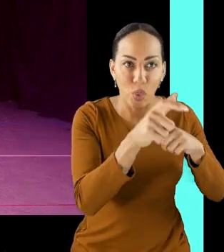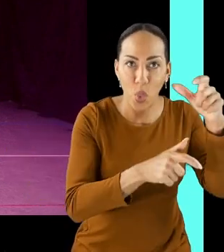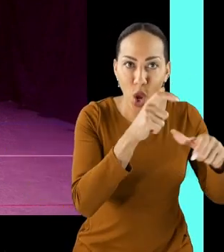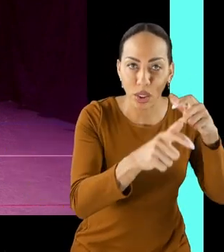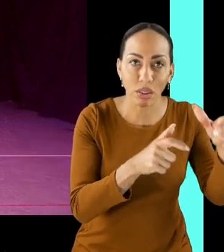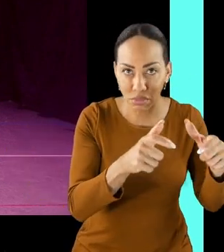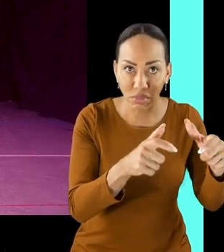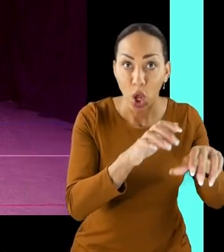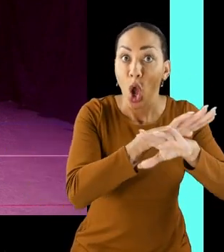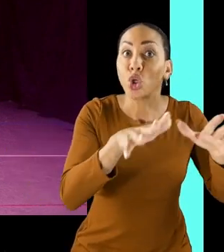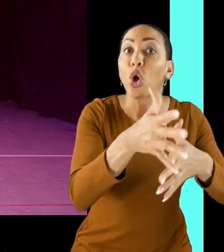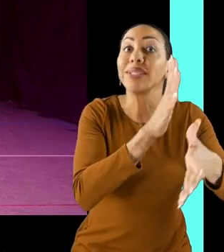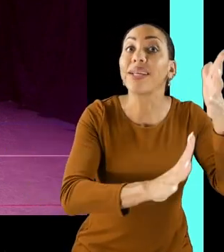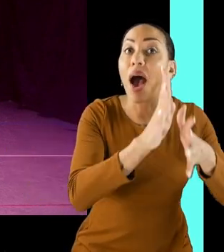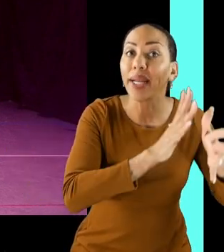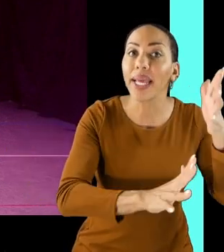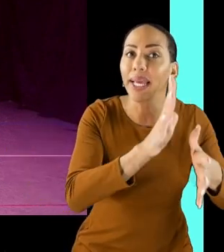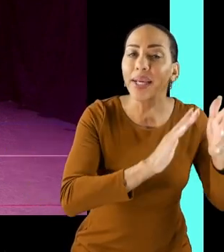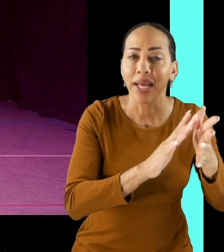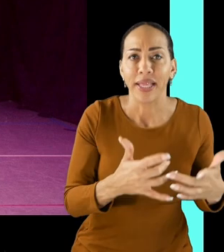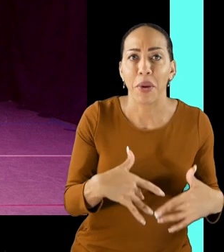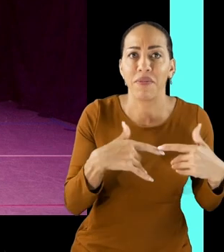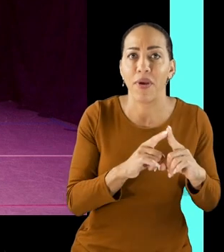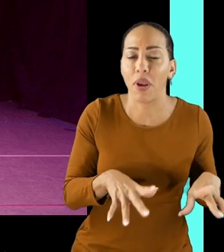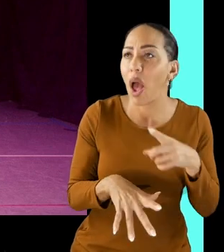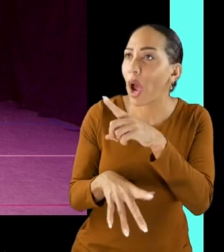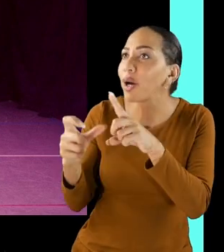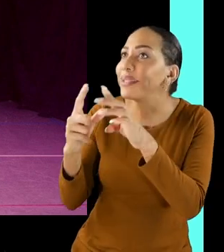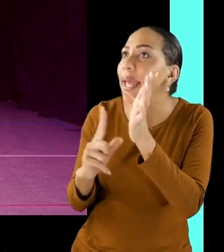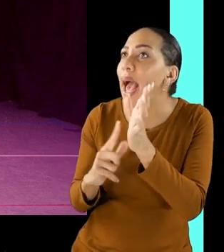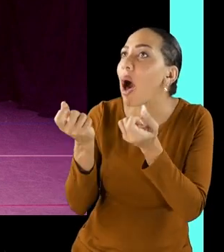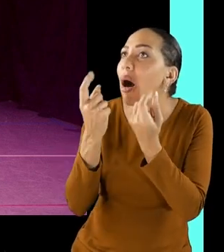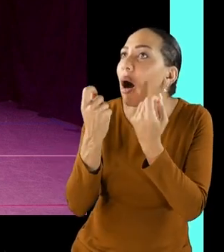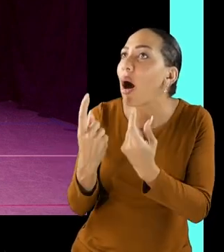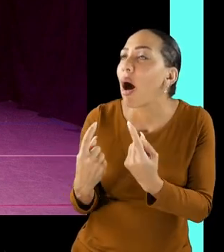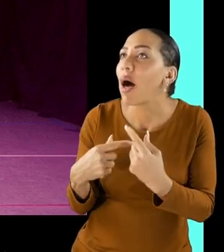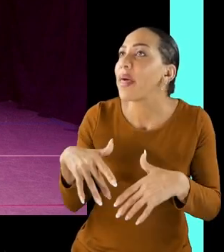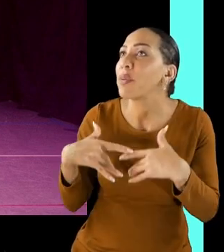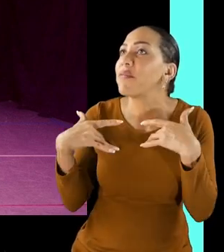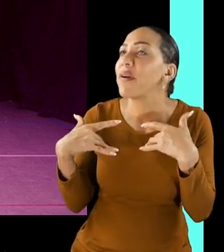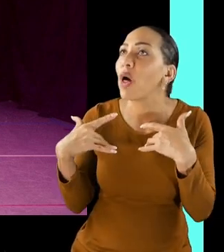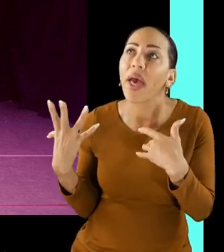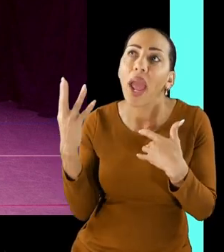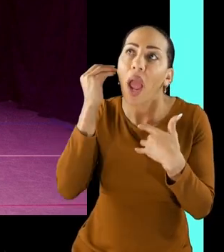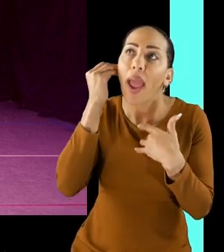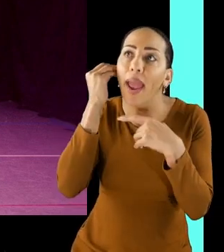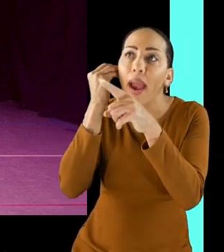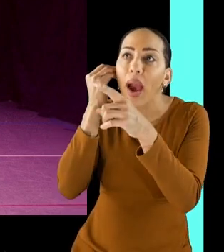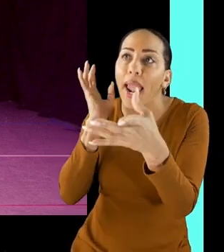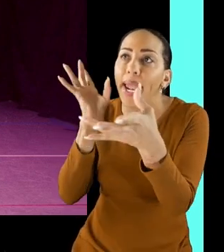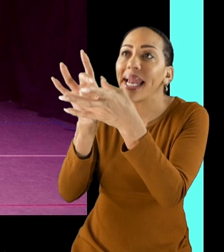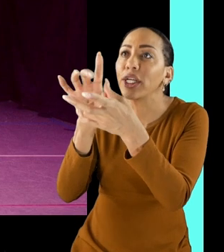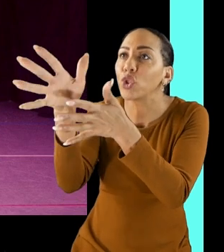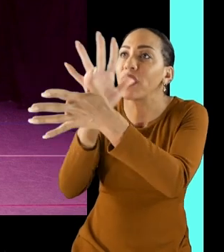non-signer would feel like they were understanding what DL was signing, because they could hear a word and see the connection between